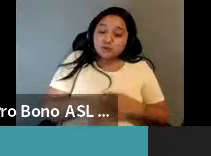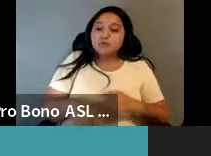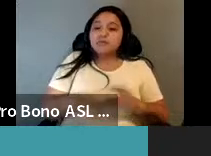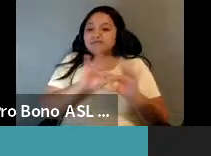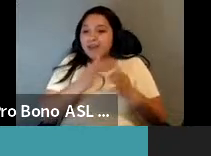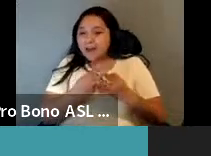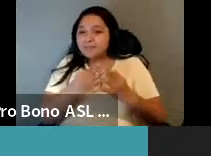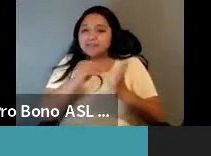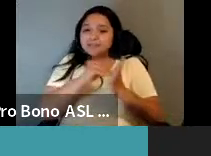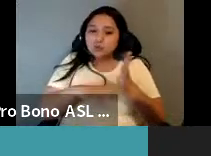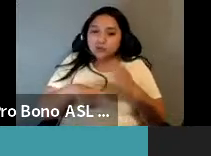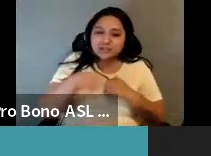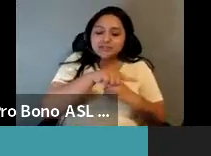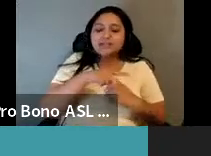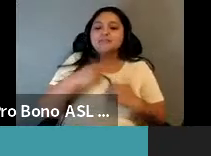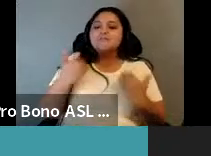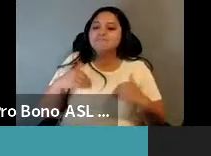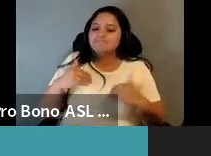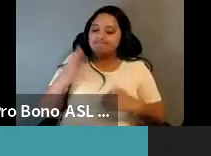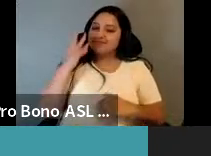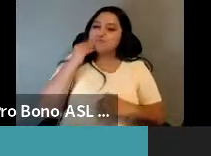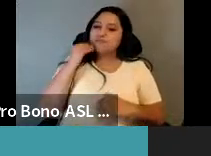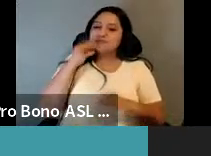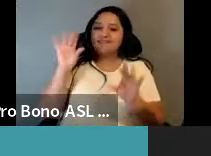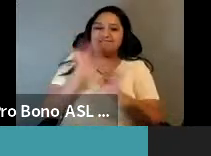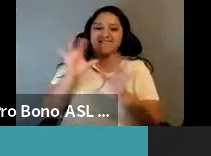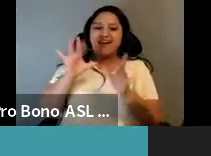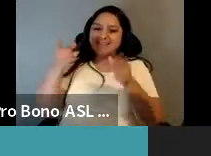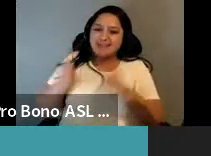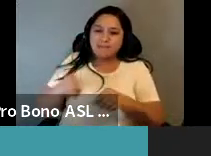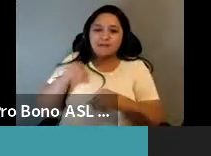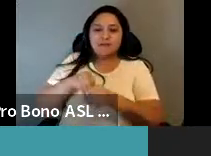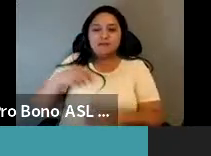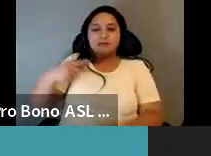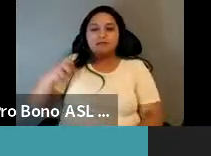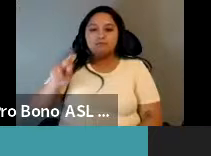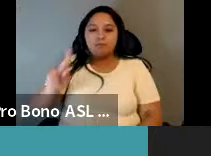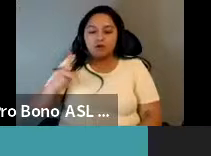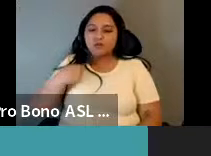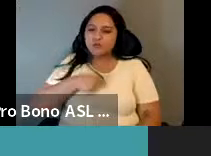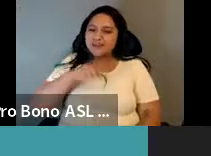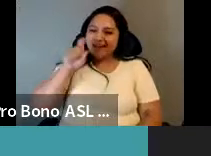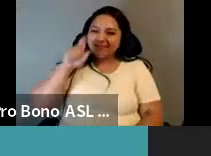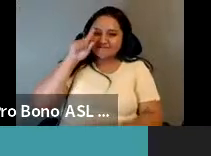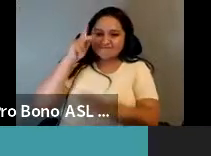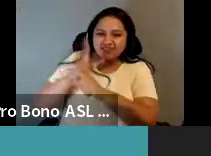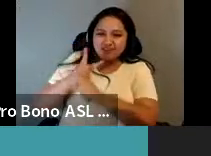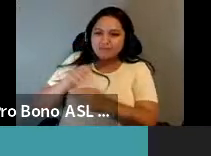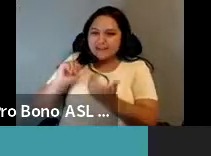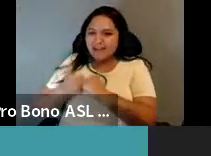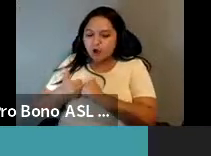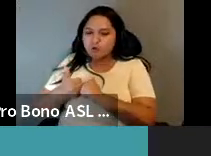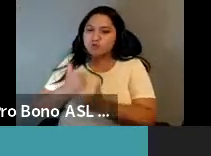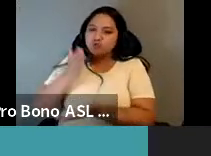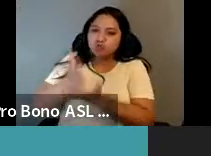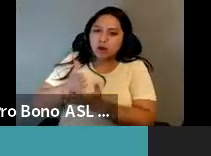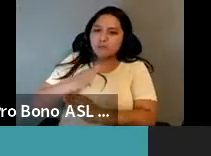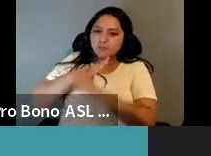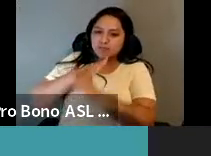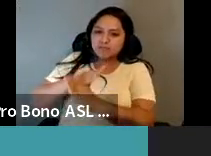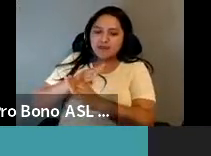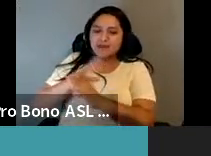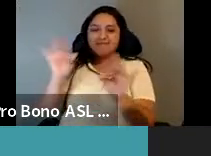impacted by violence in parks, and that we really need to find long-term and systemic solutions to prevent violence without